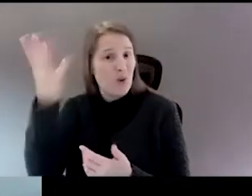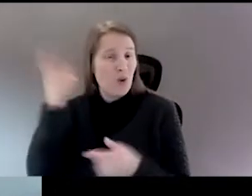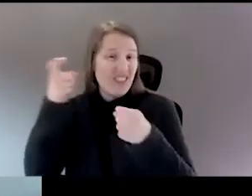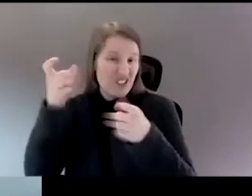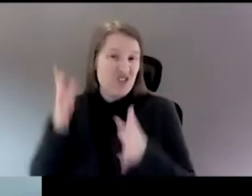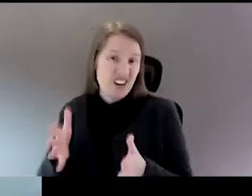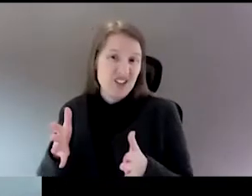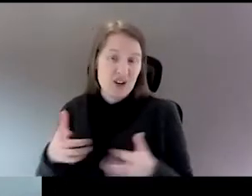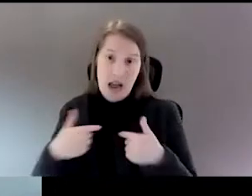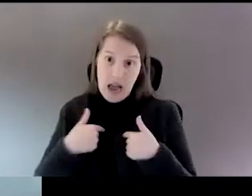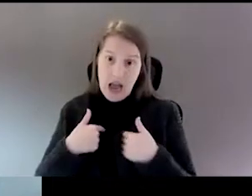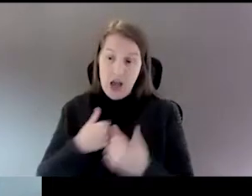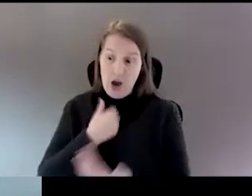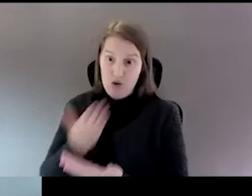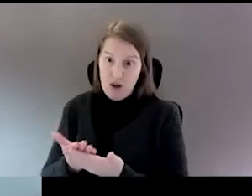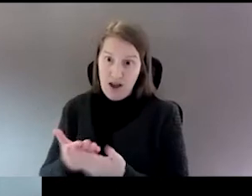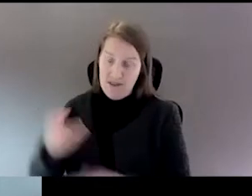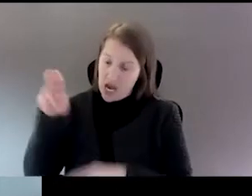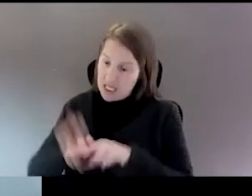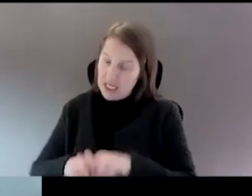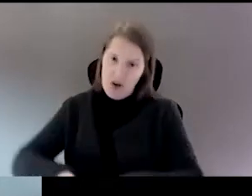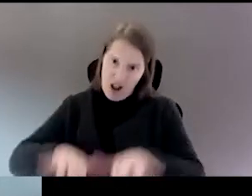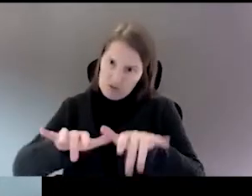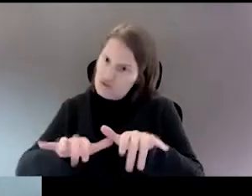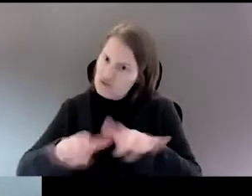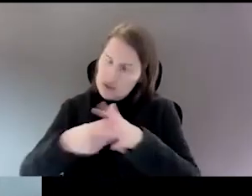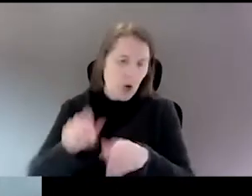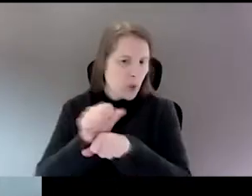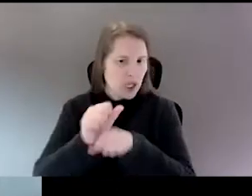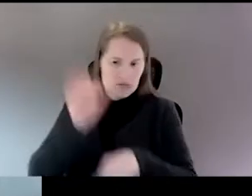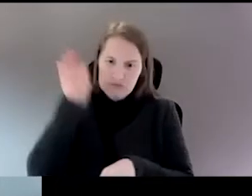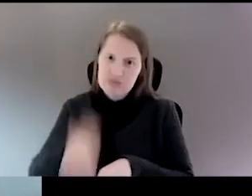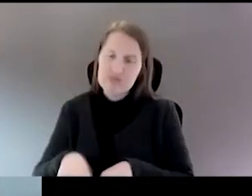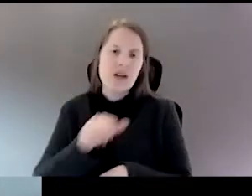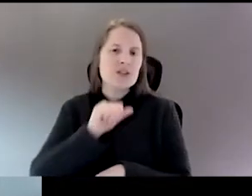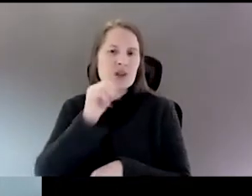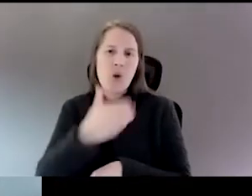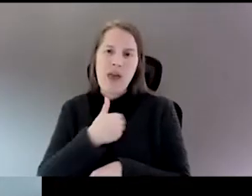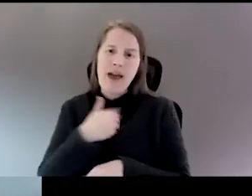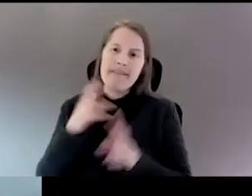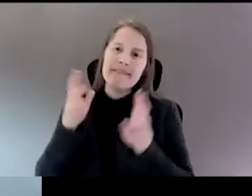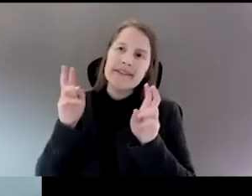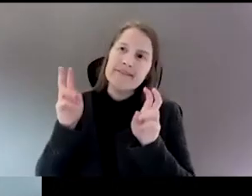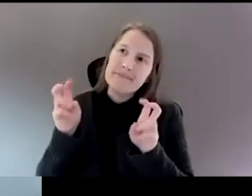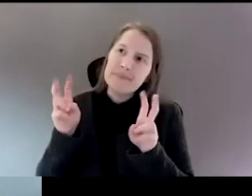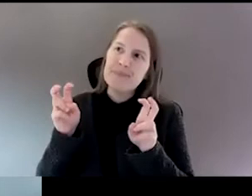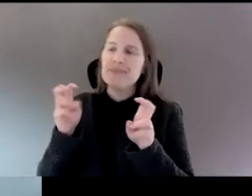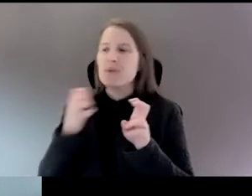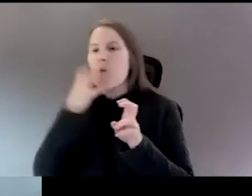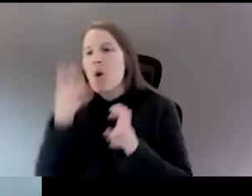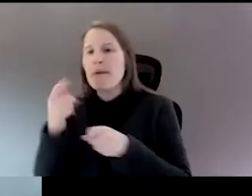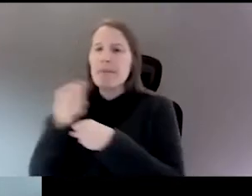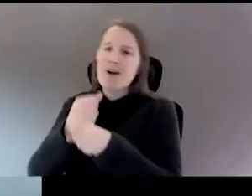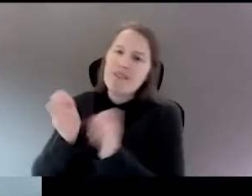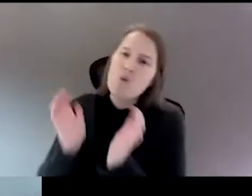in, I sit down, and I start working. I don't have my, warm up period. I don't go get